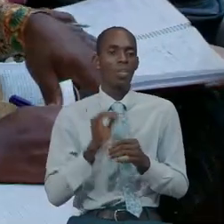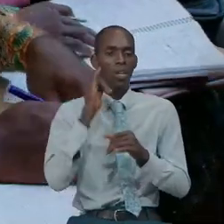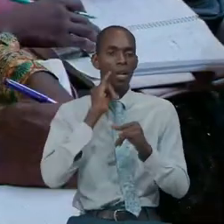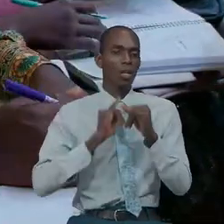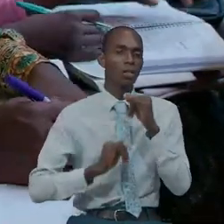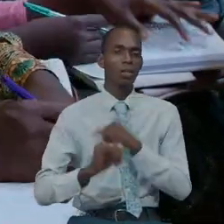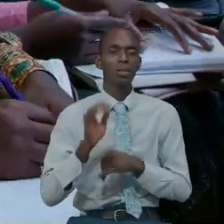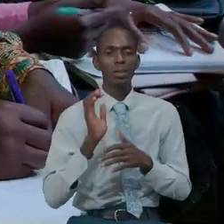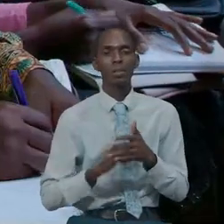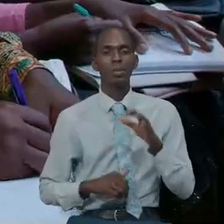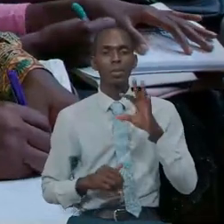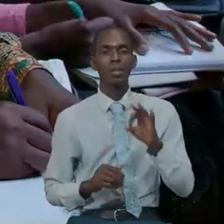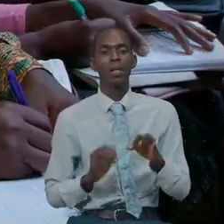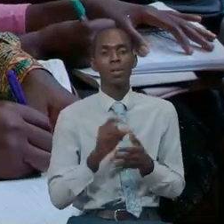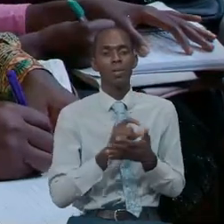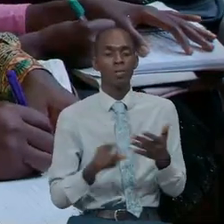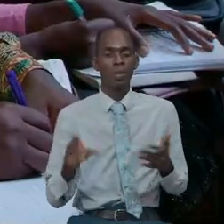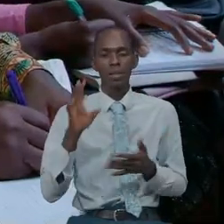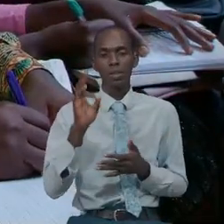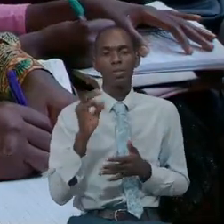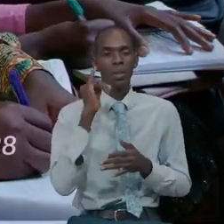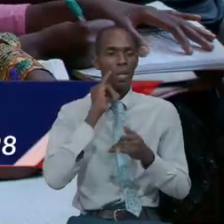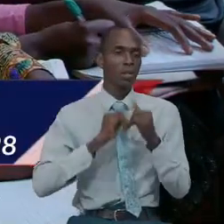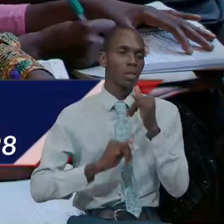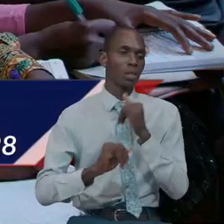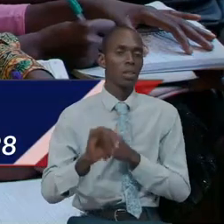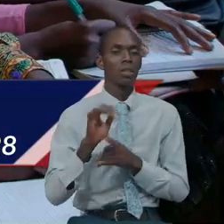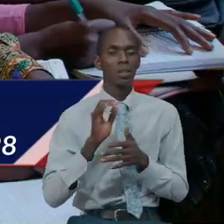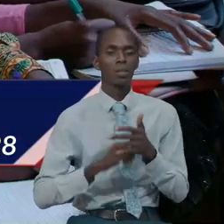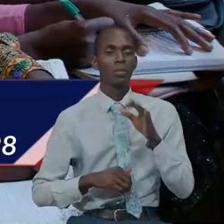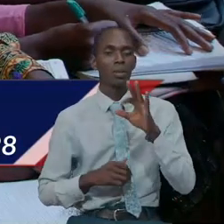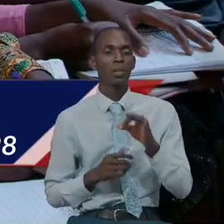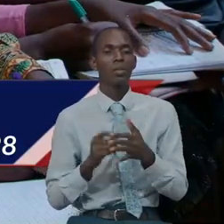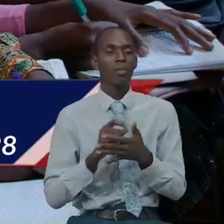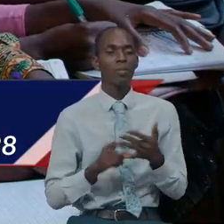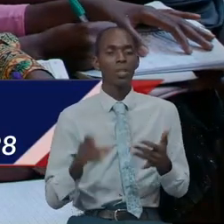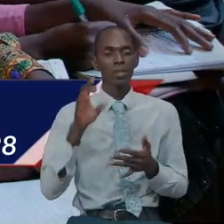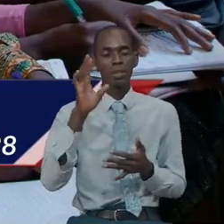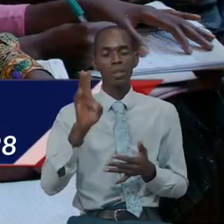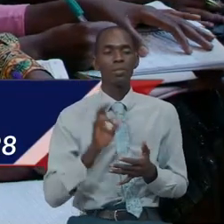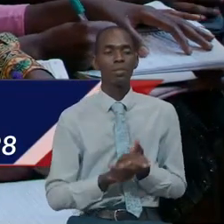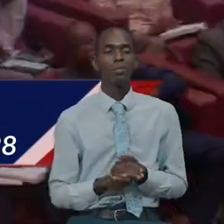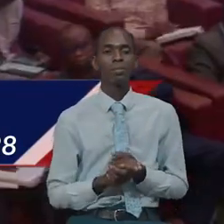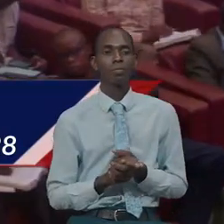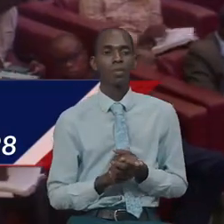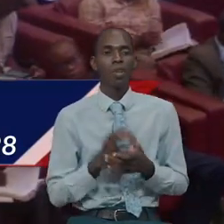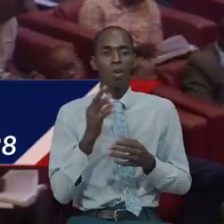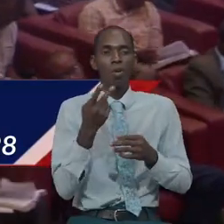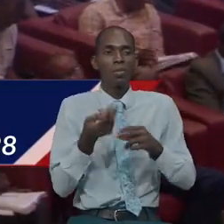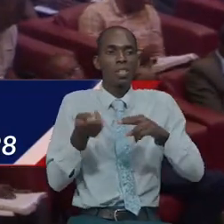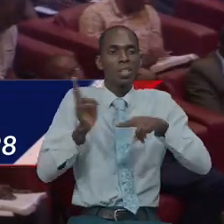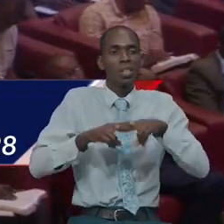chapter 9, reading from verse 7. Isaiah chapter 9, verse 7, of the increase of